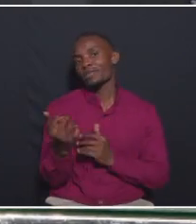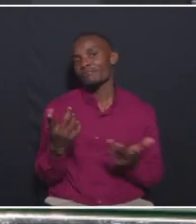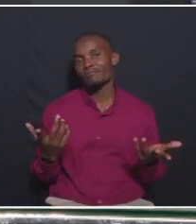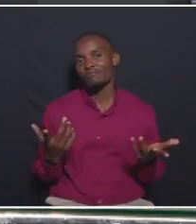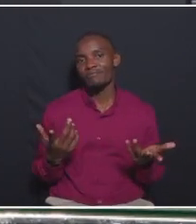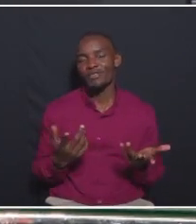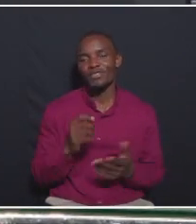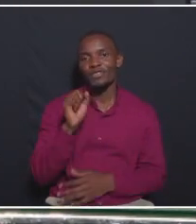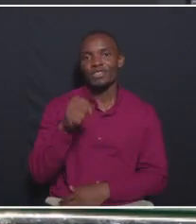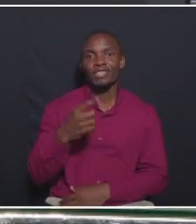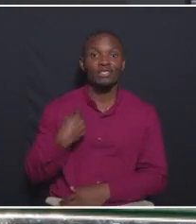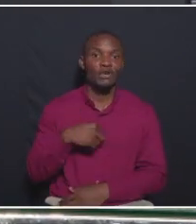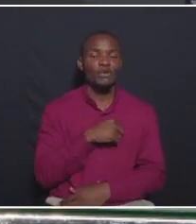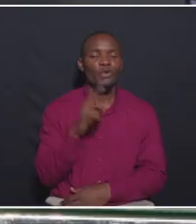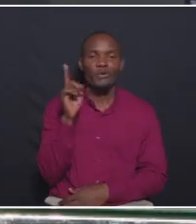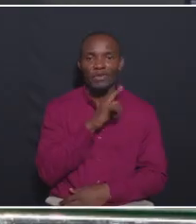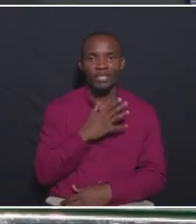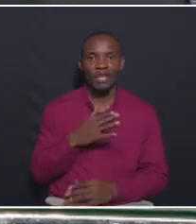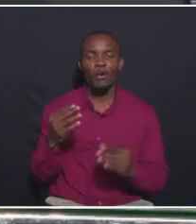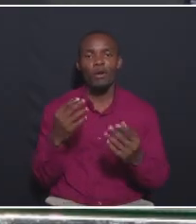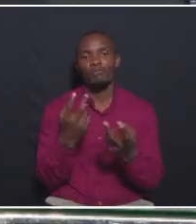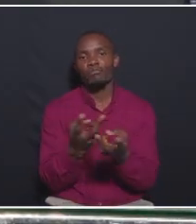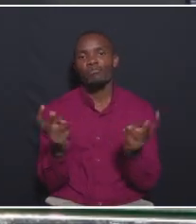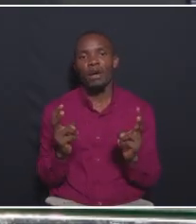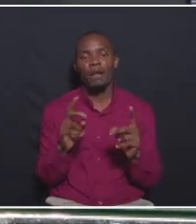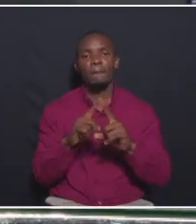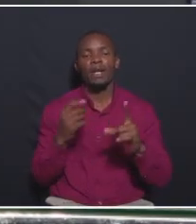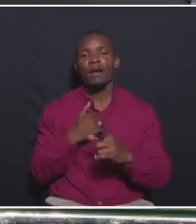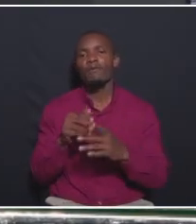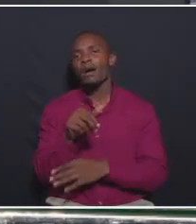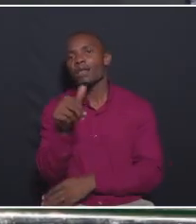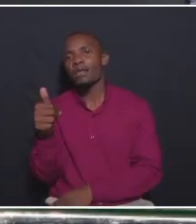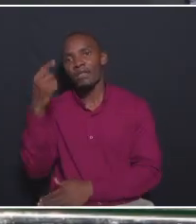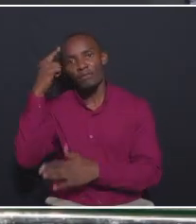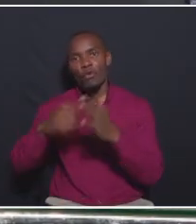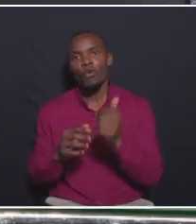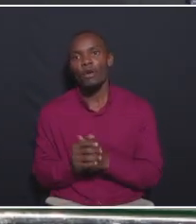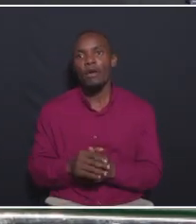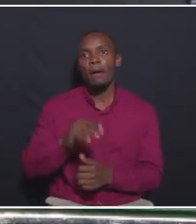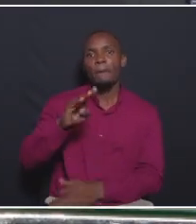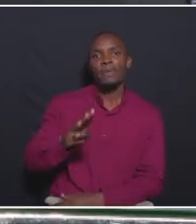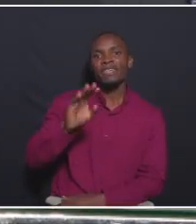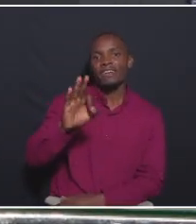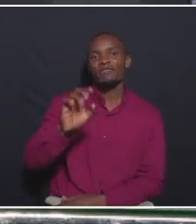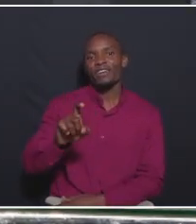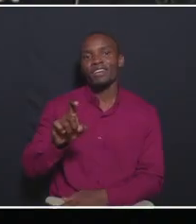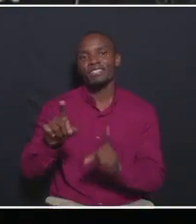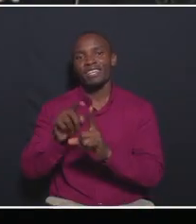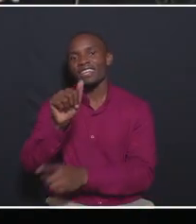the end of this session, but we're having another one for VFX and AI. But round of applause for our legend.